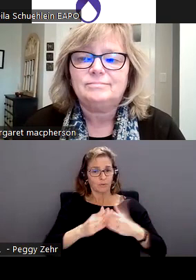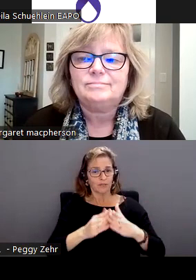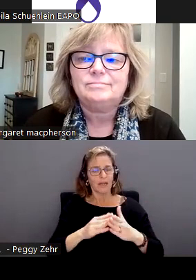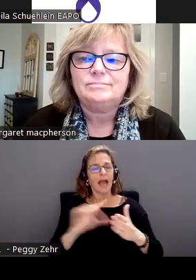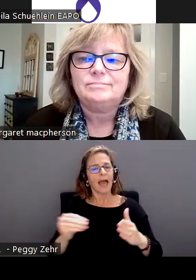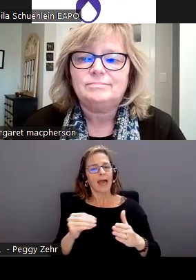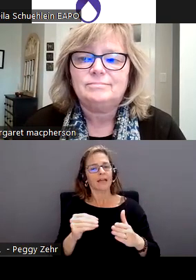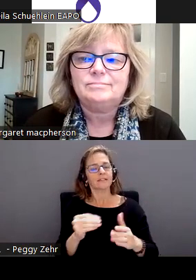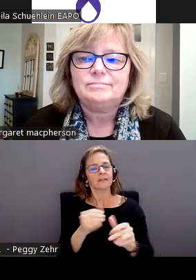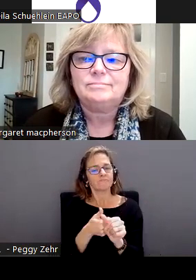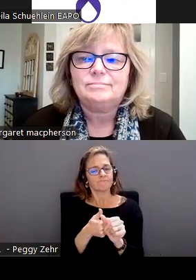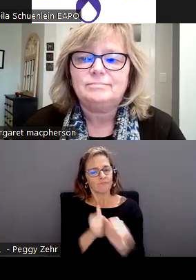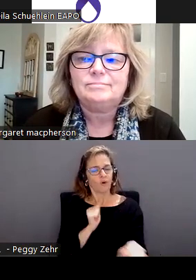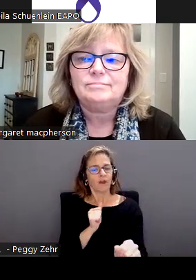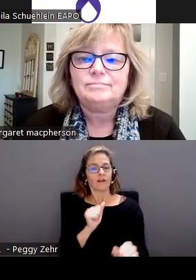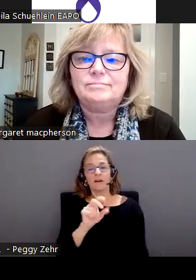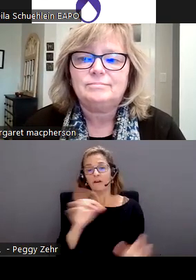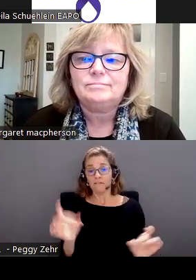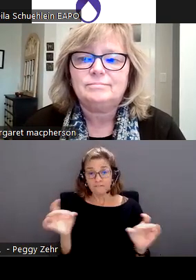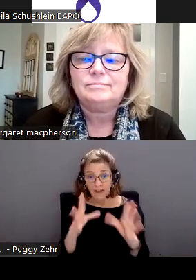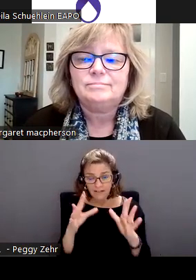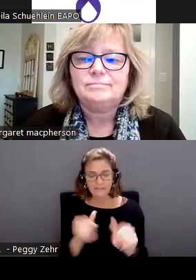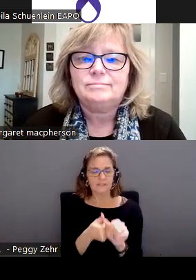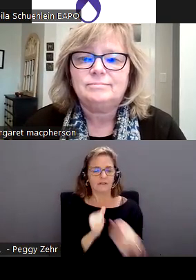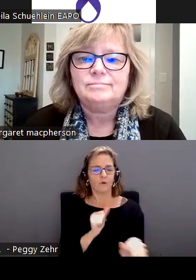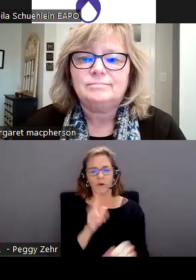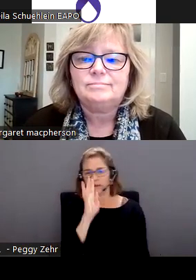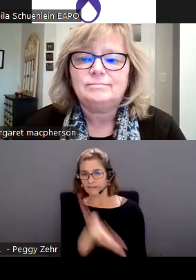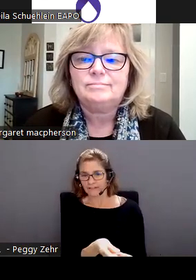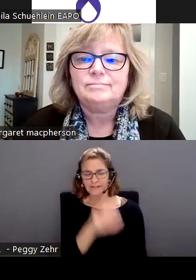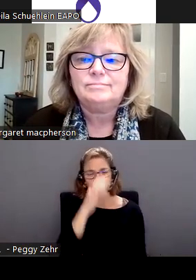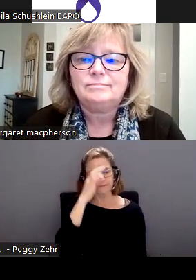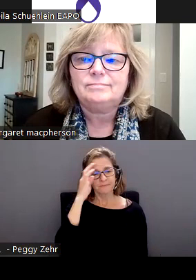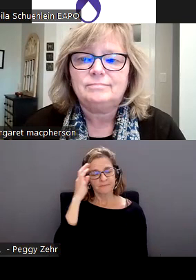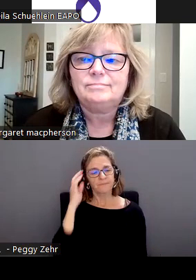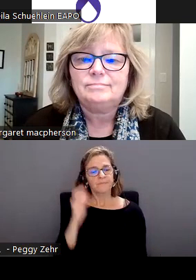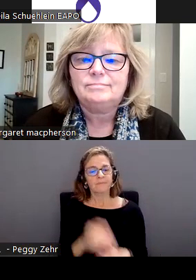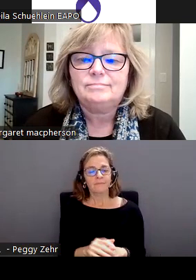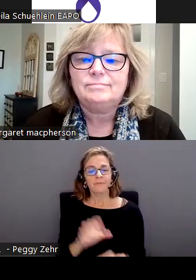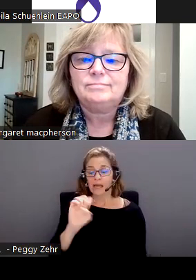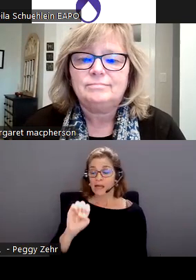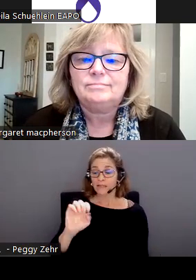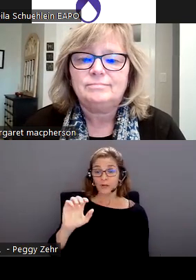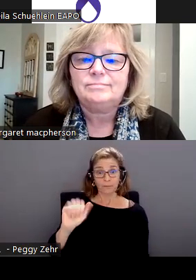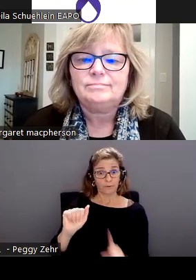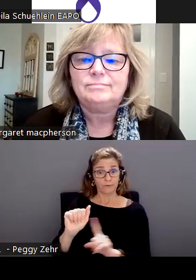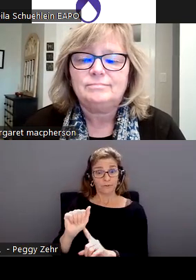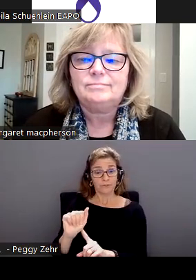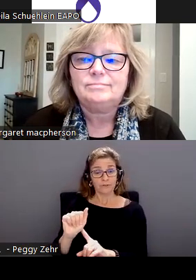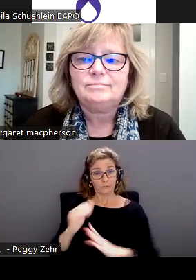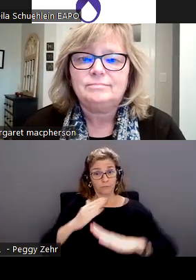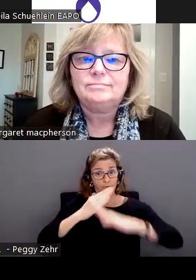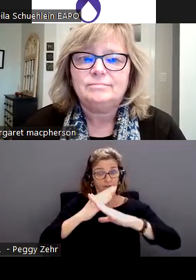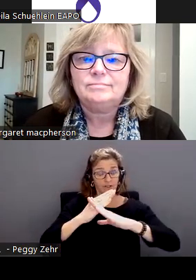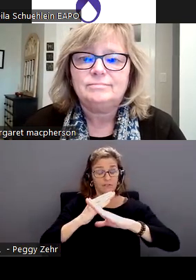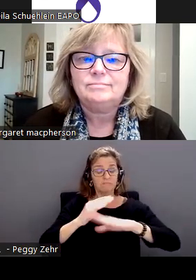neglect. And so the thing is, when you work in elder abuse prevention, it's really impossible to look at abuse against older people without